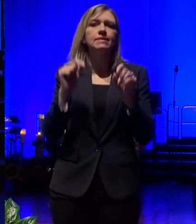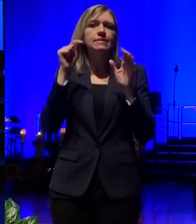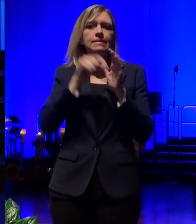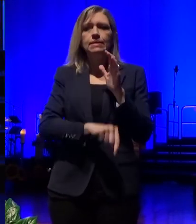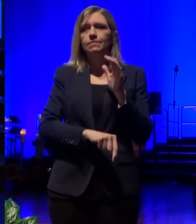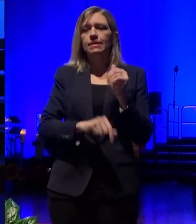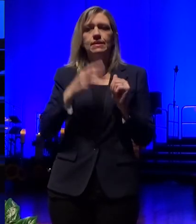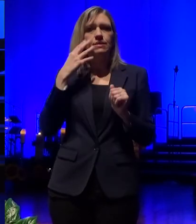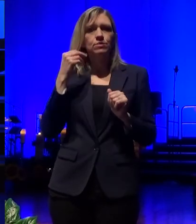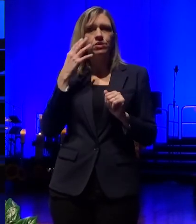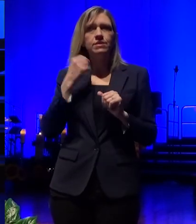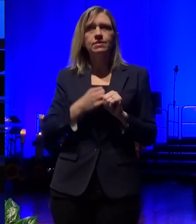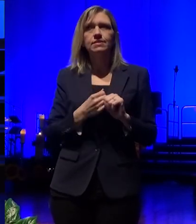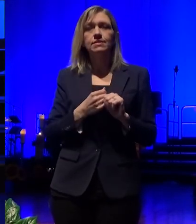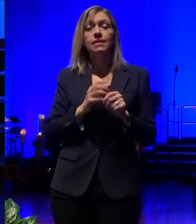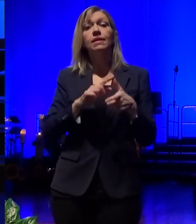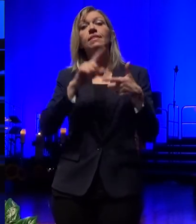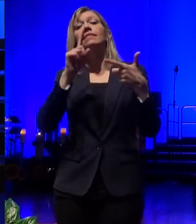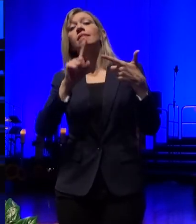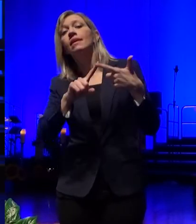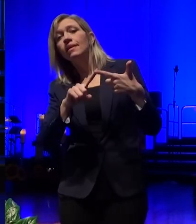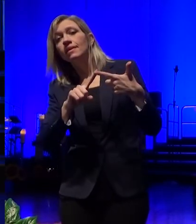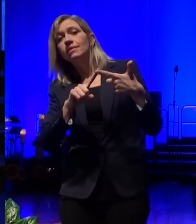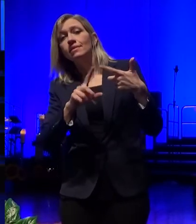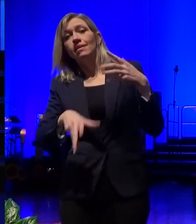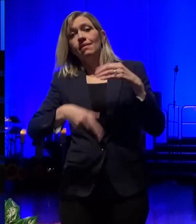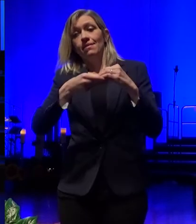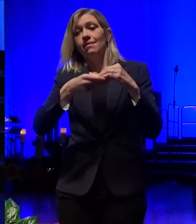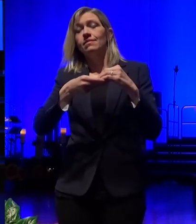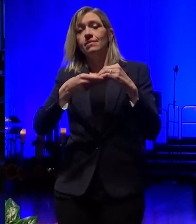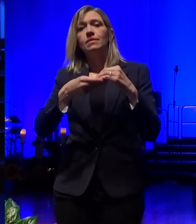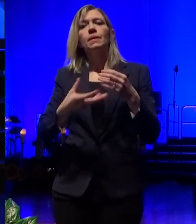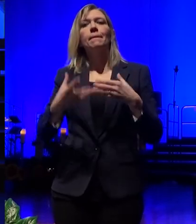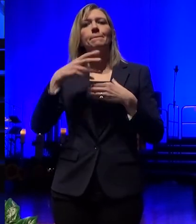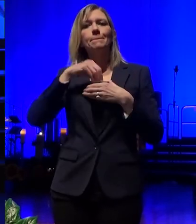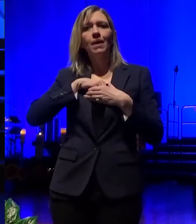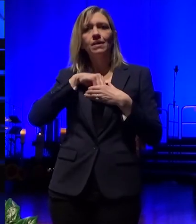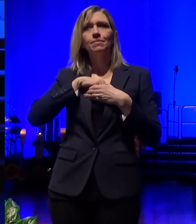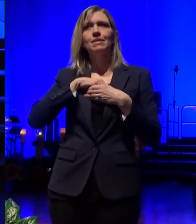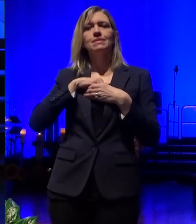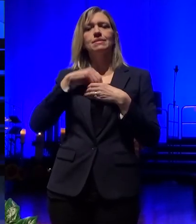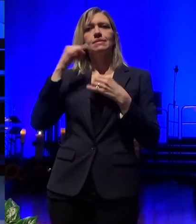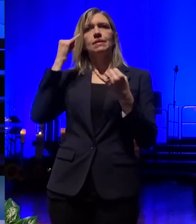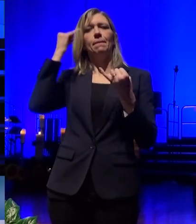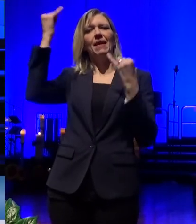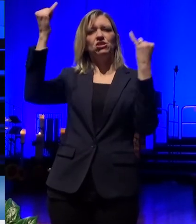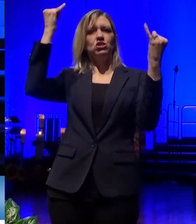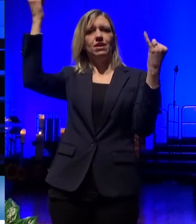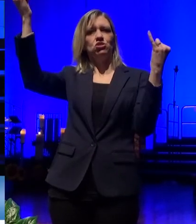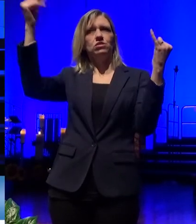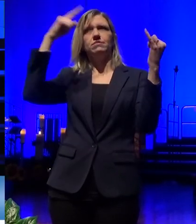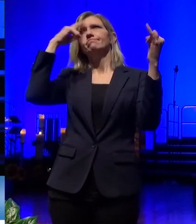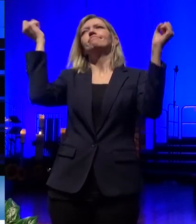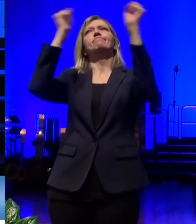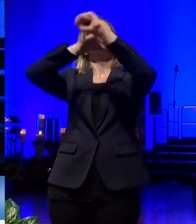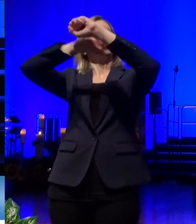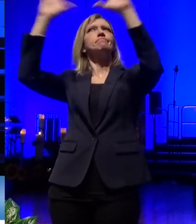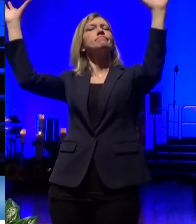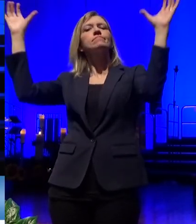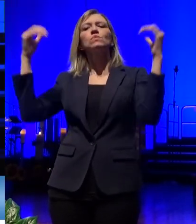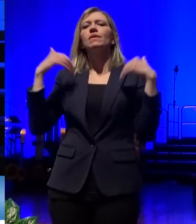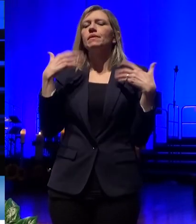our experience. And then add to that embodiment imagination. And we've